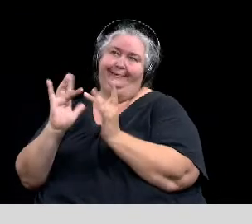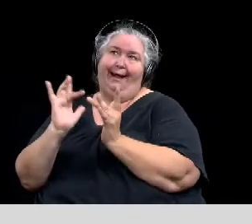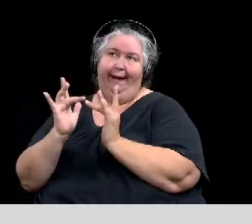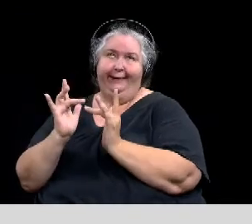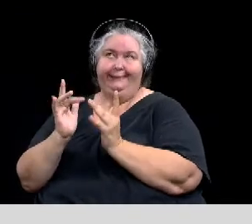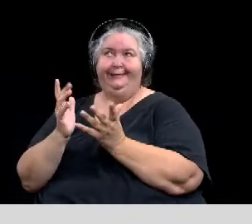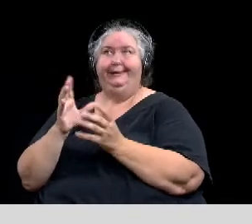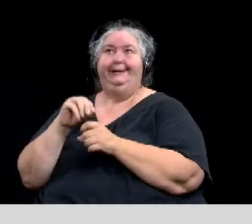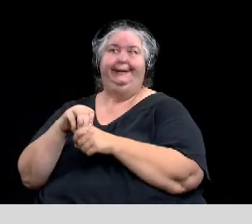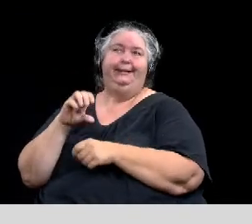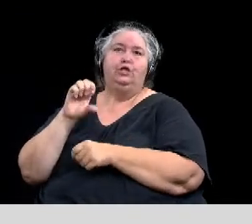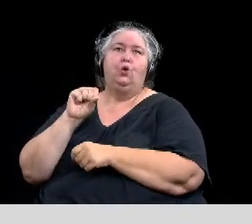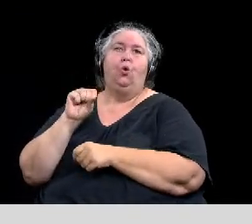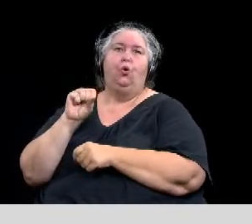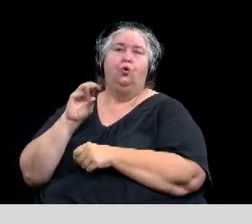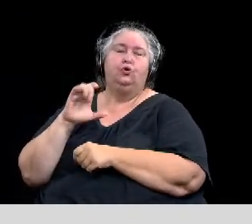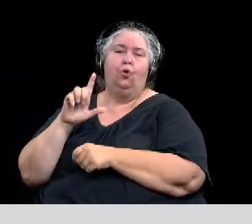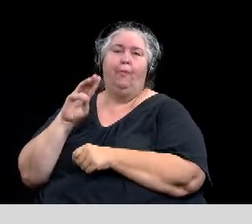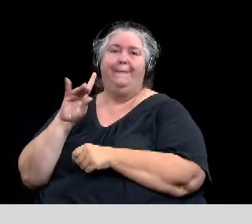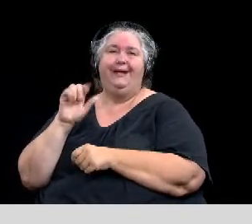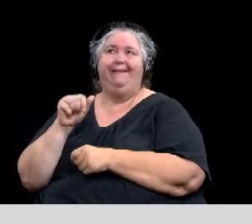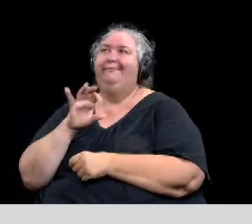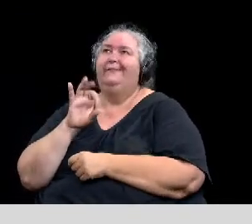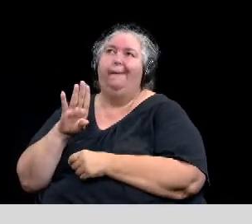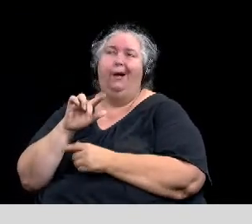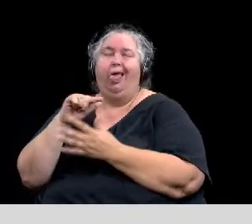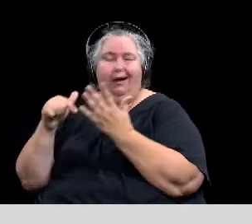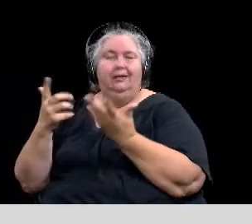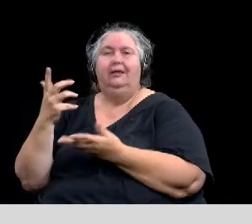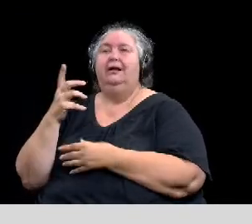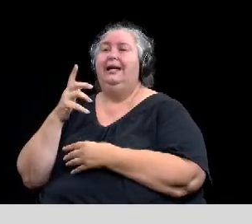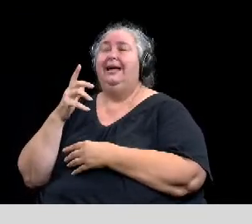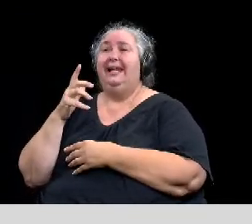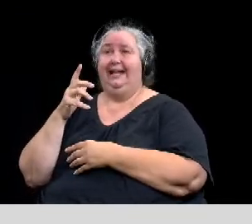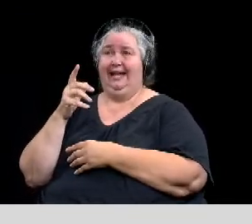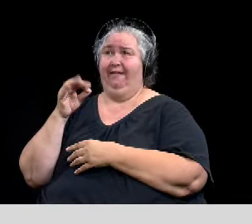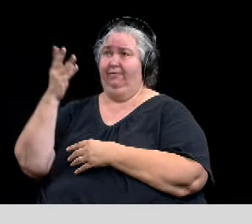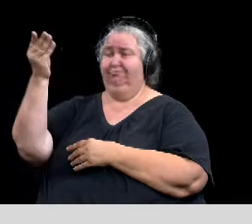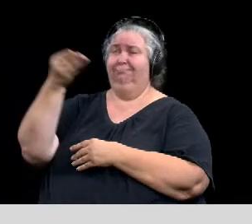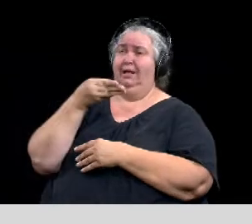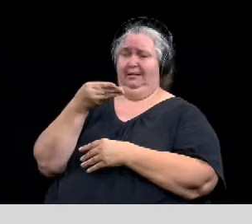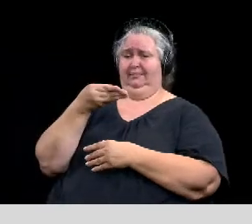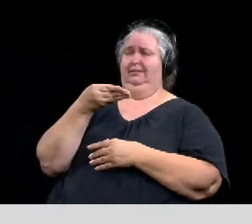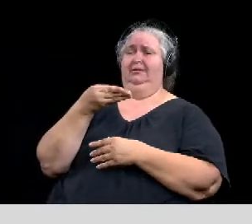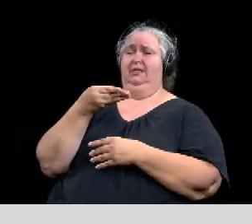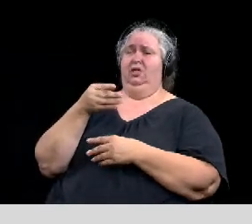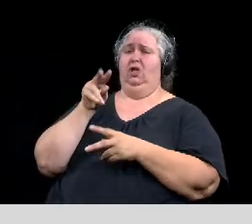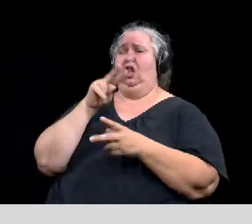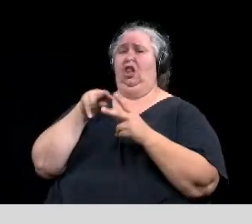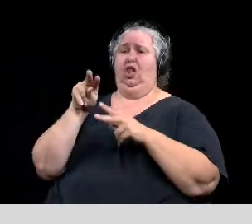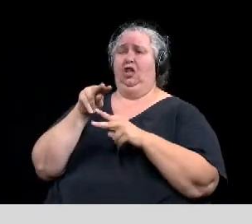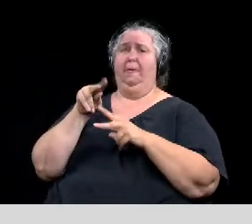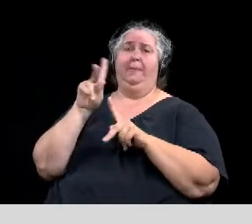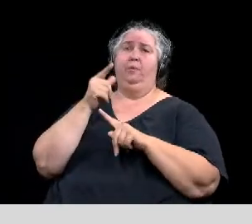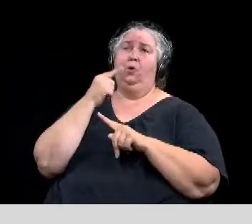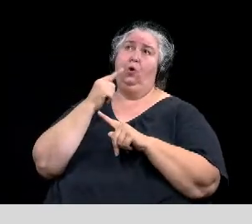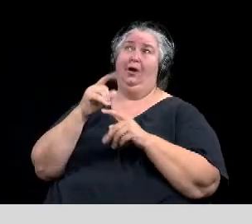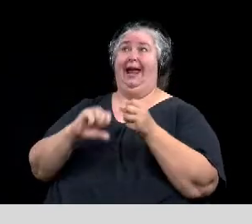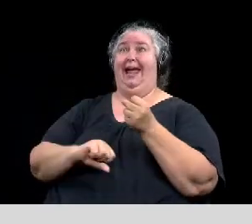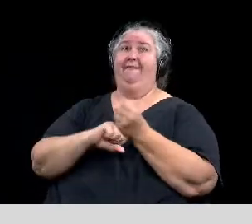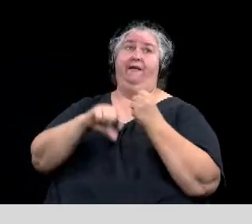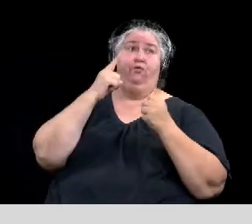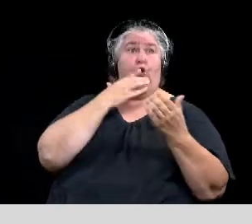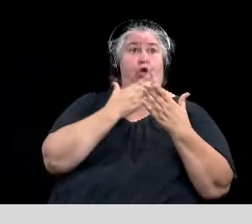social media. And so when it comes across, I think those of you who are advocates for good